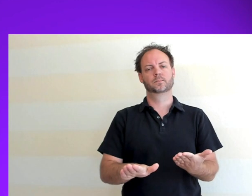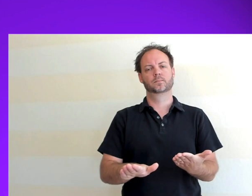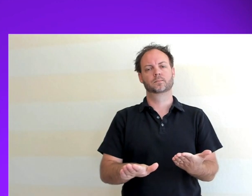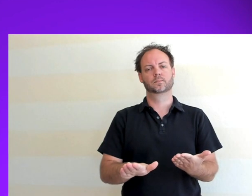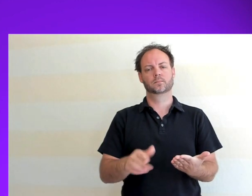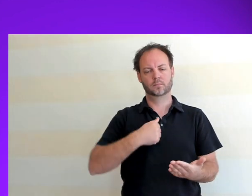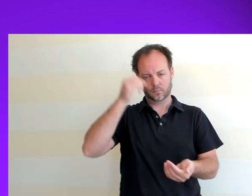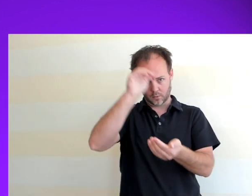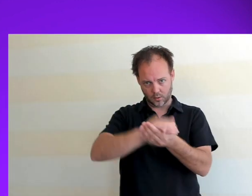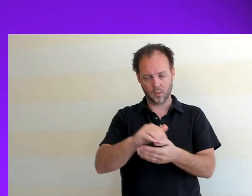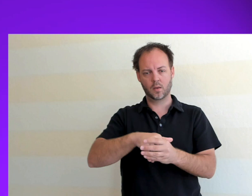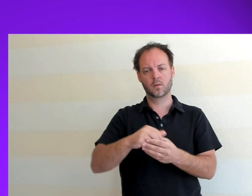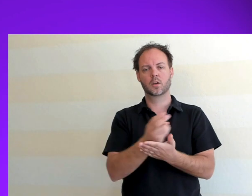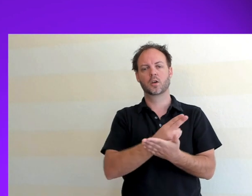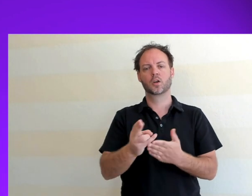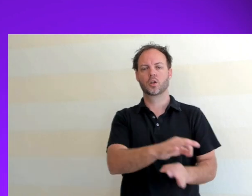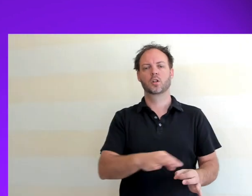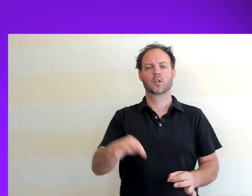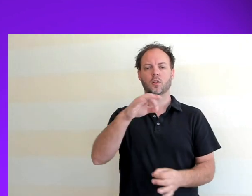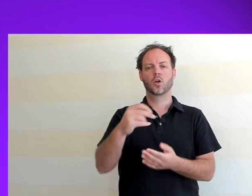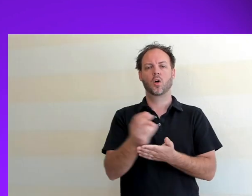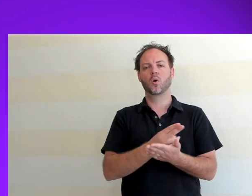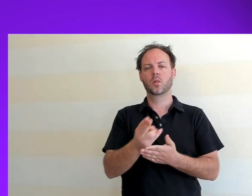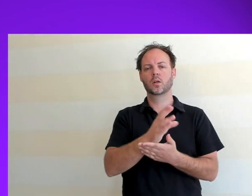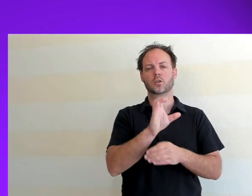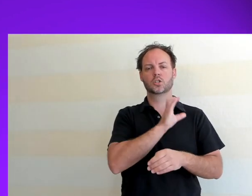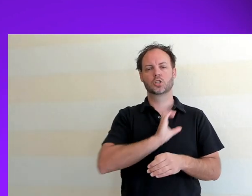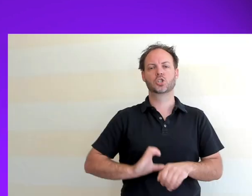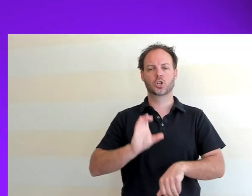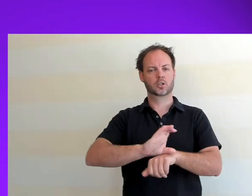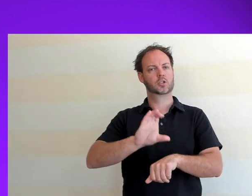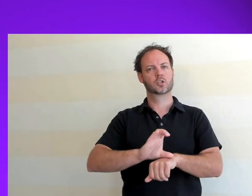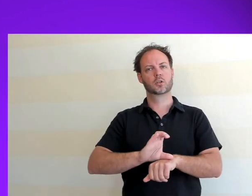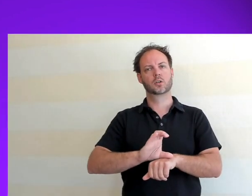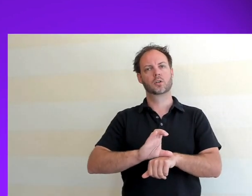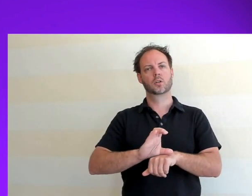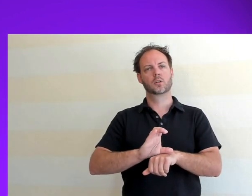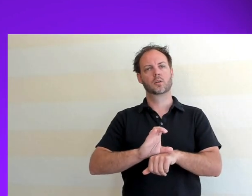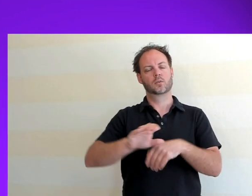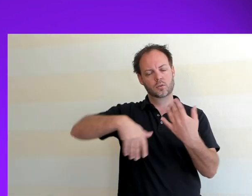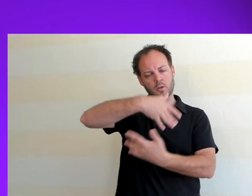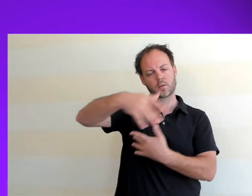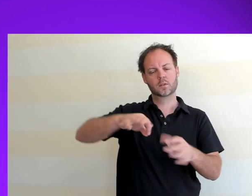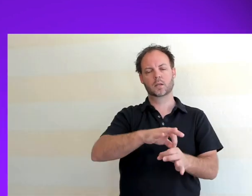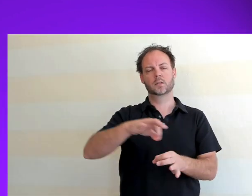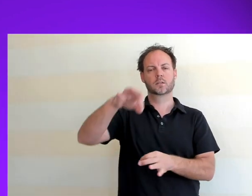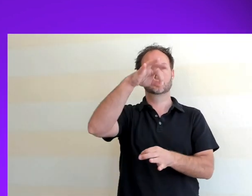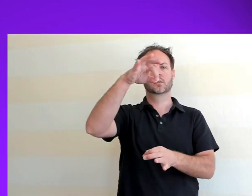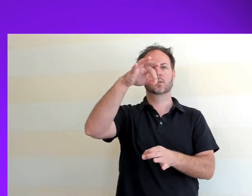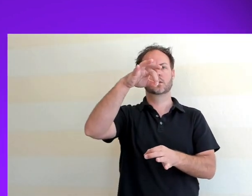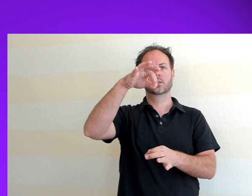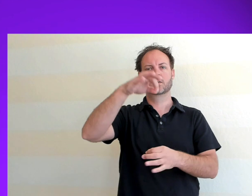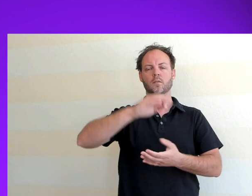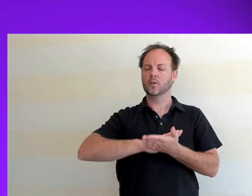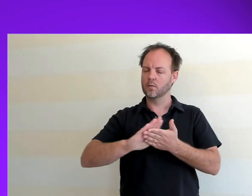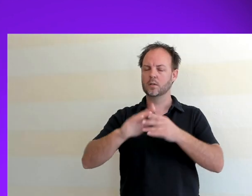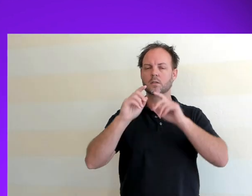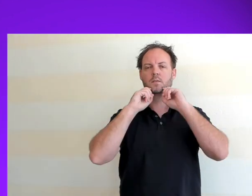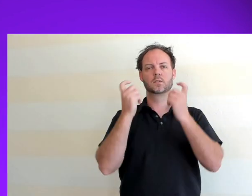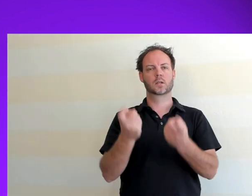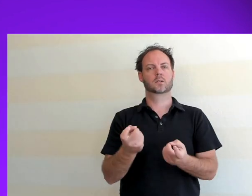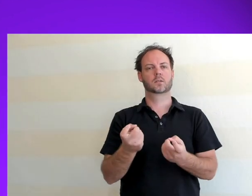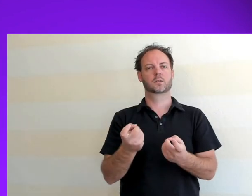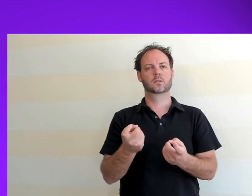dead. I believe in the Holy Spirit, the Holy Christian Church, the communion of saints,